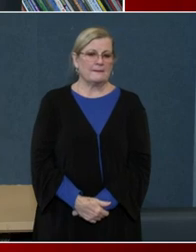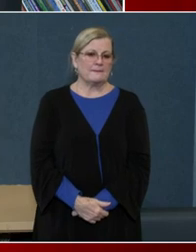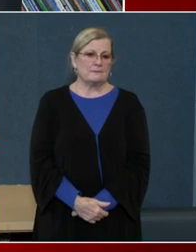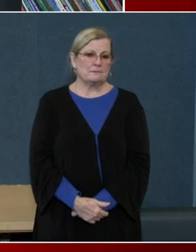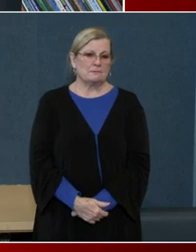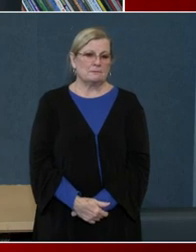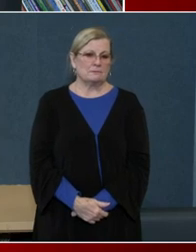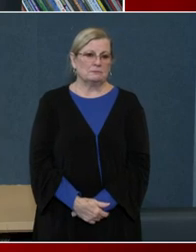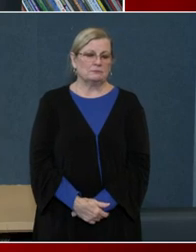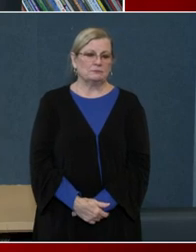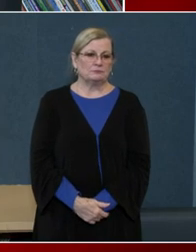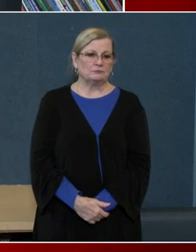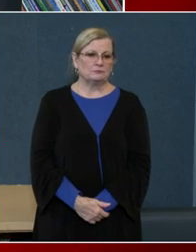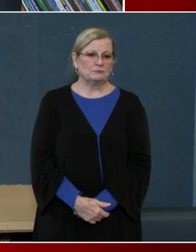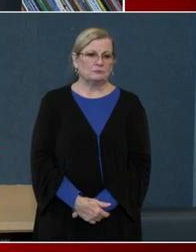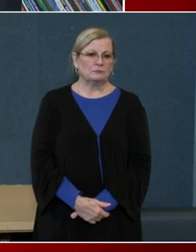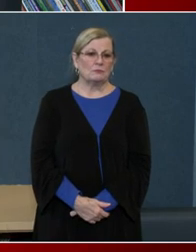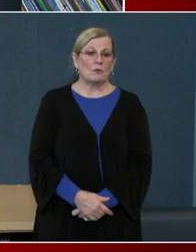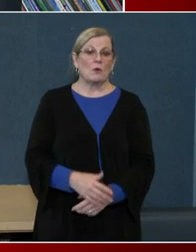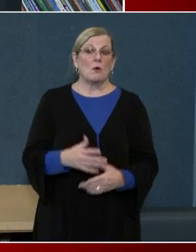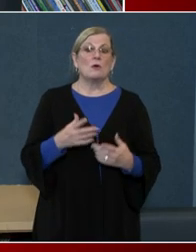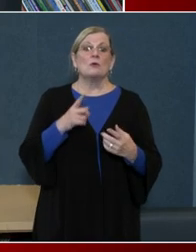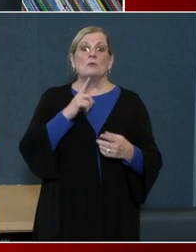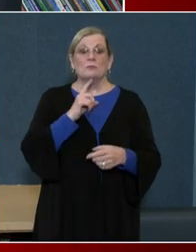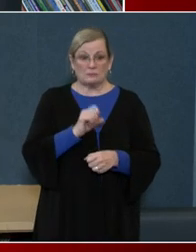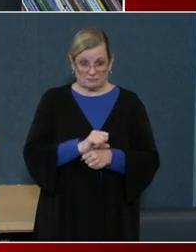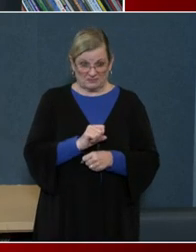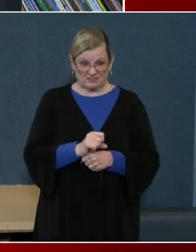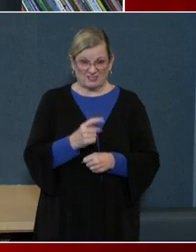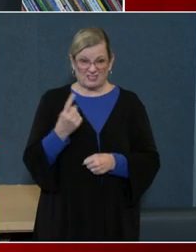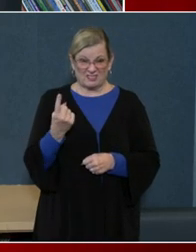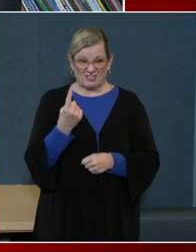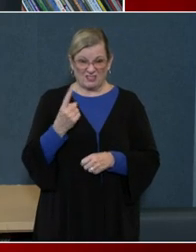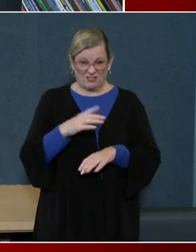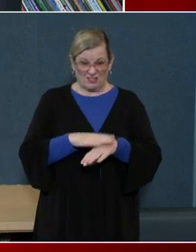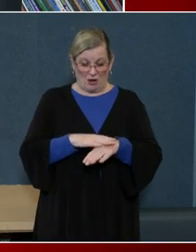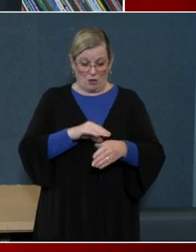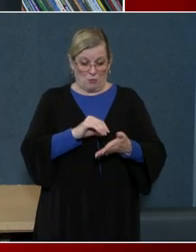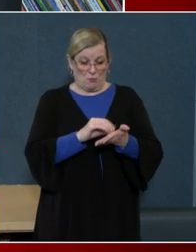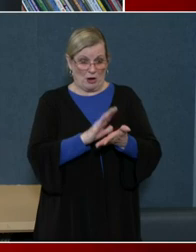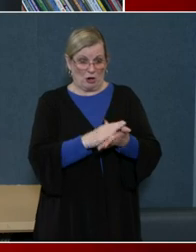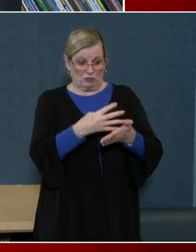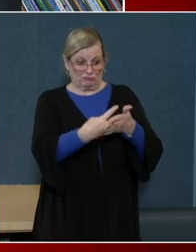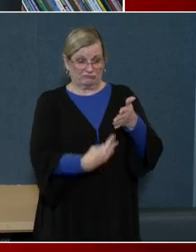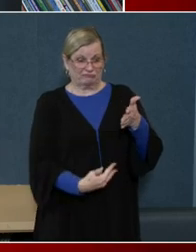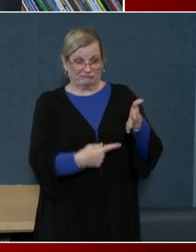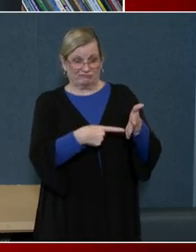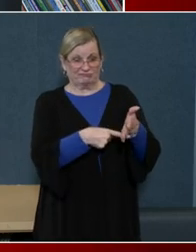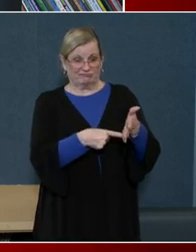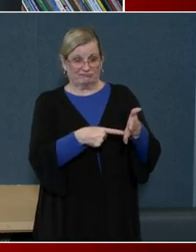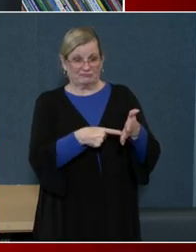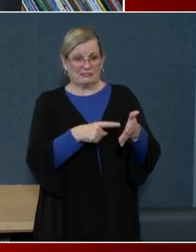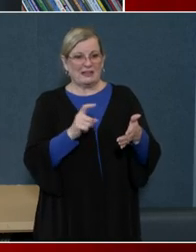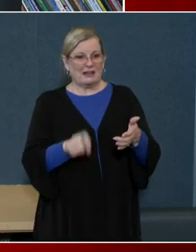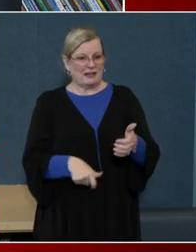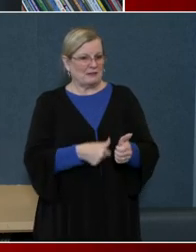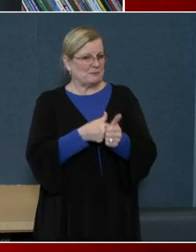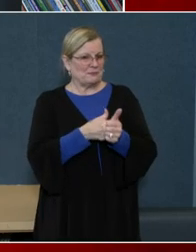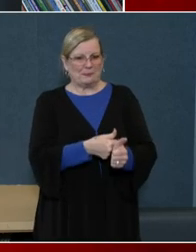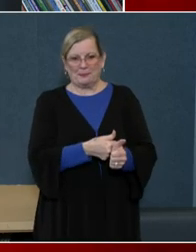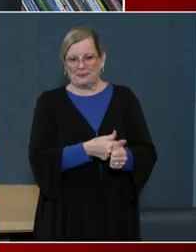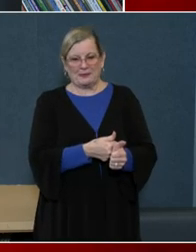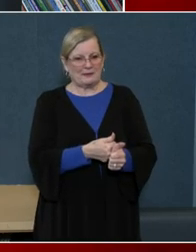record and makes it more difficult for them to rent again, even if they have pulled themselves out of economic distress. And this